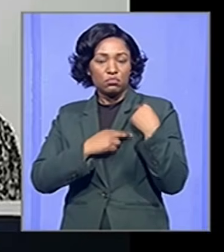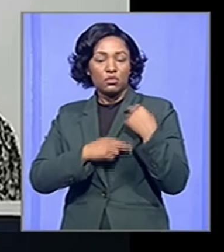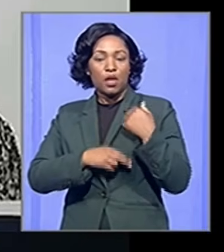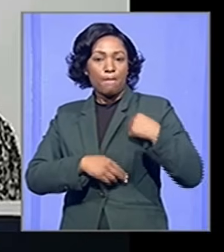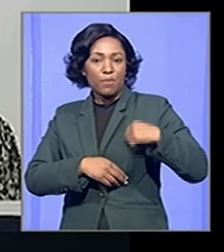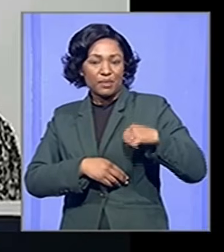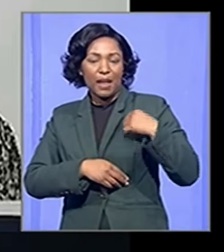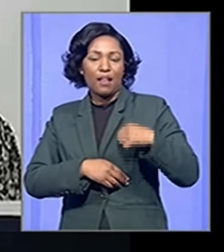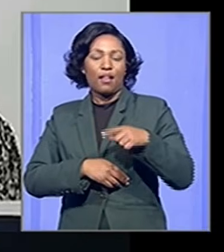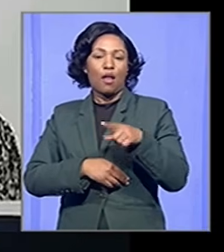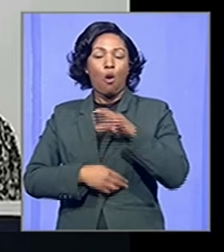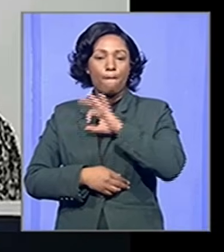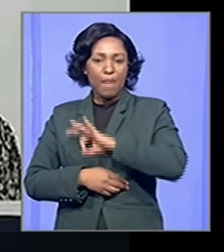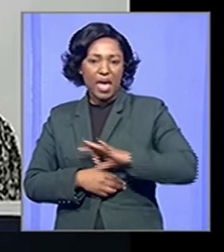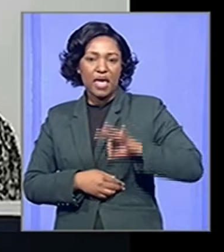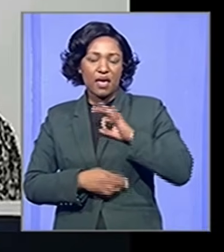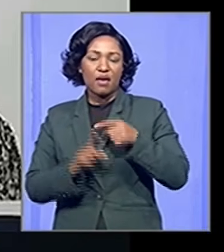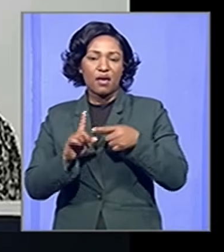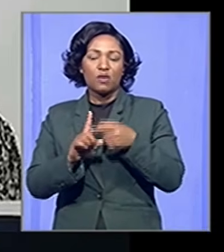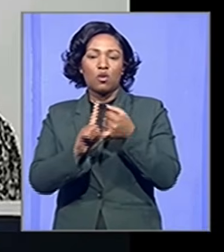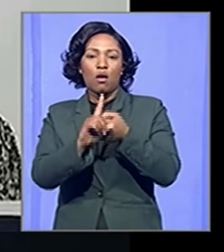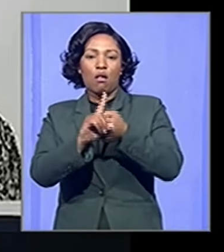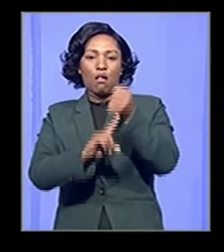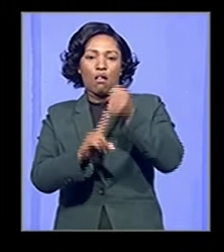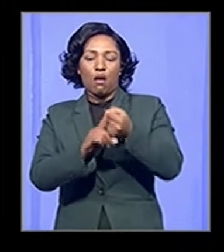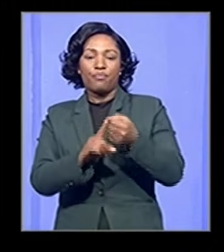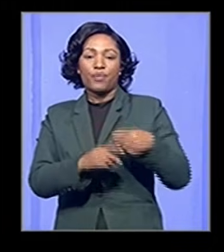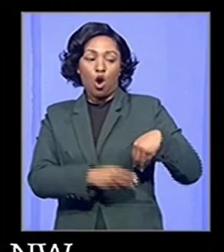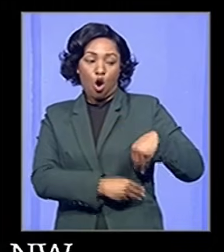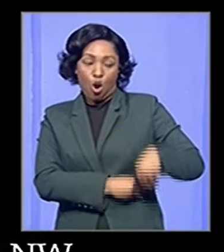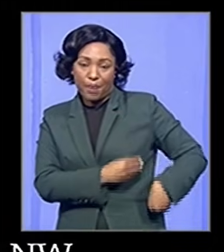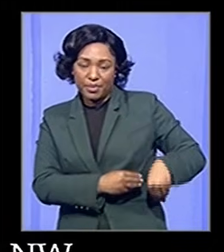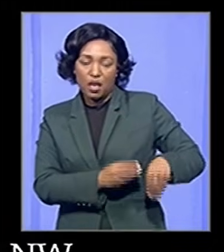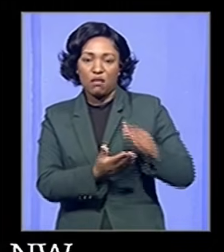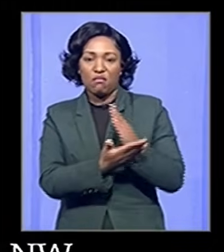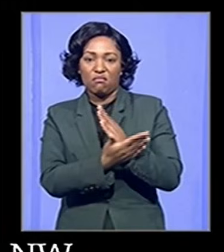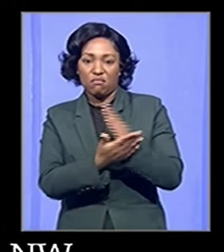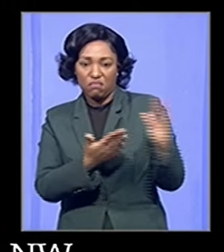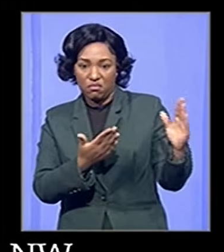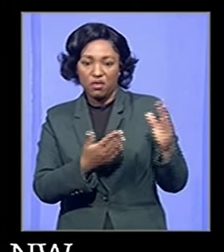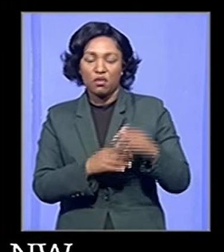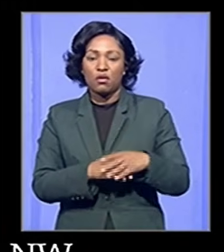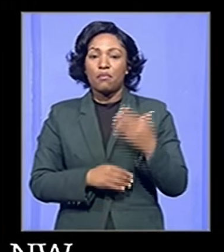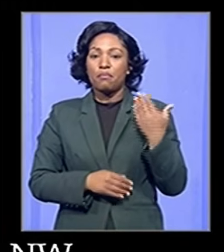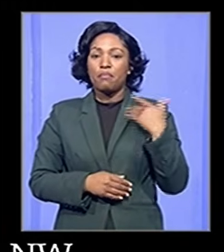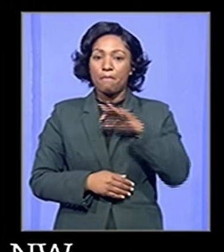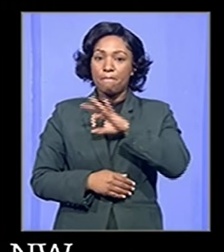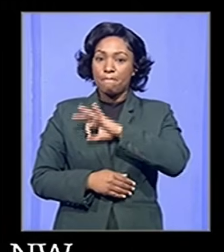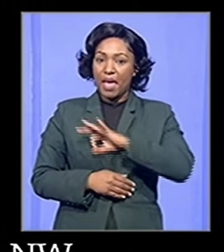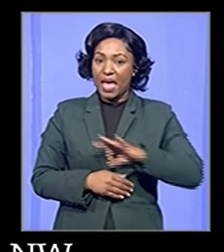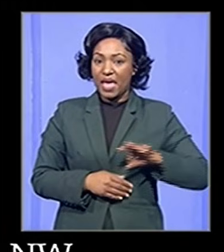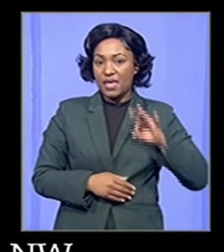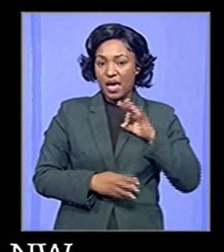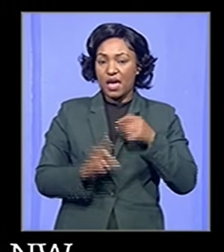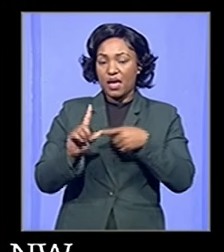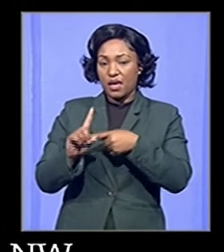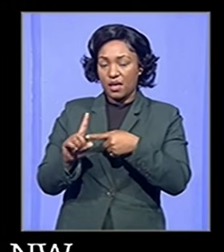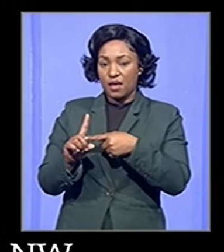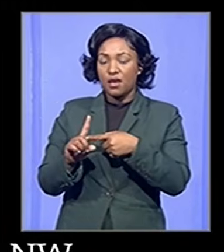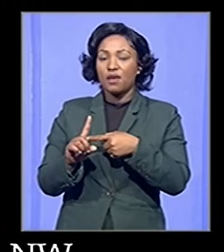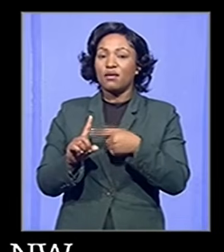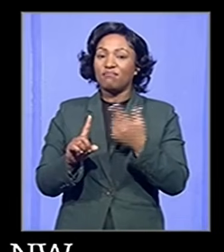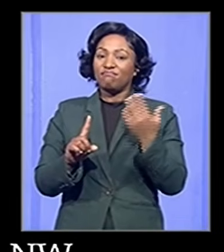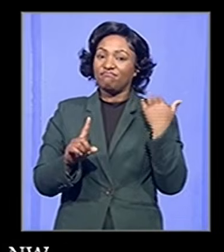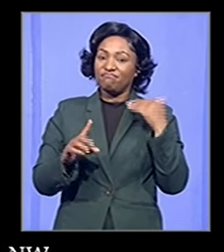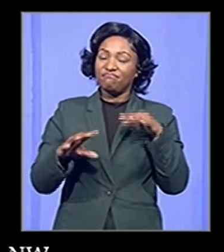e e tseneletseng le go lwantsha bonweenwee. The previous mayor of Matlosana, James Tsolela, only resigned after pressure from